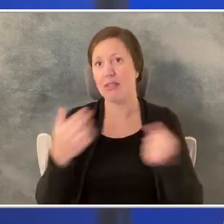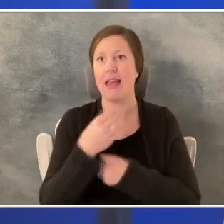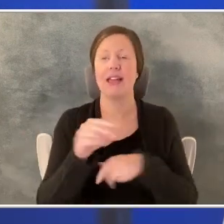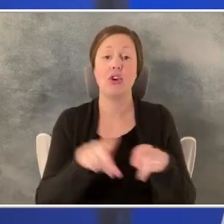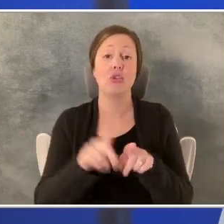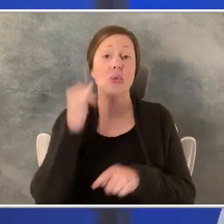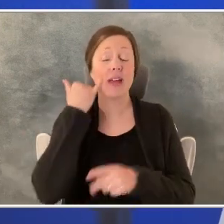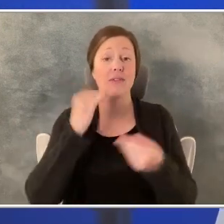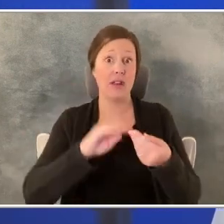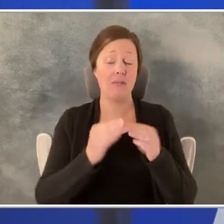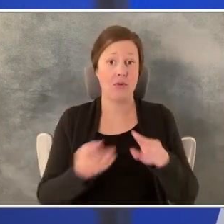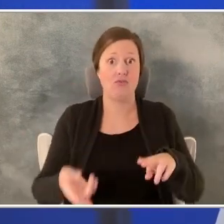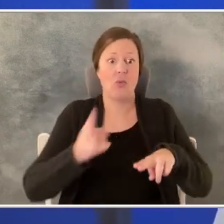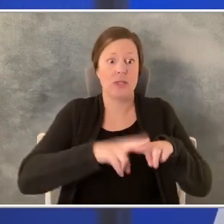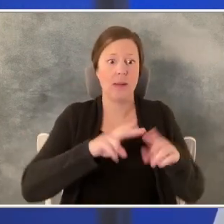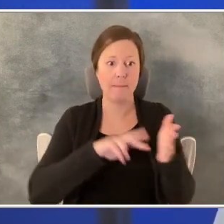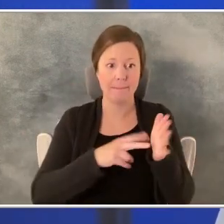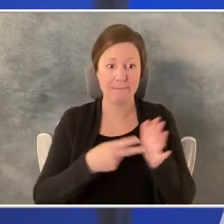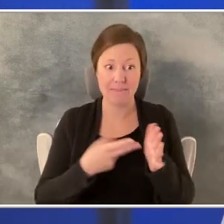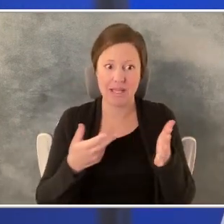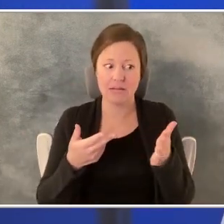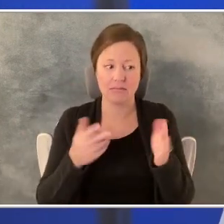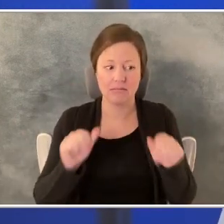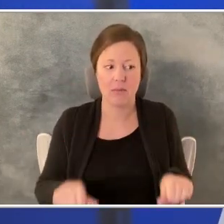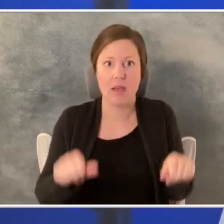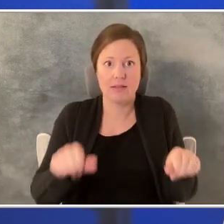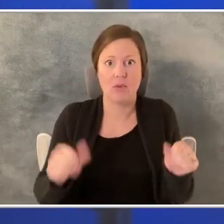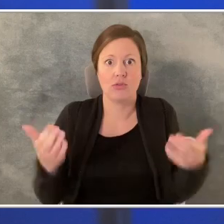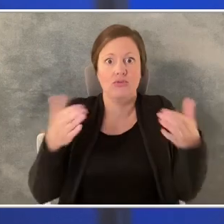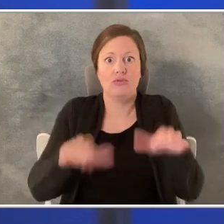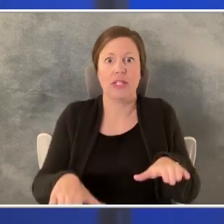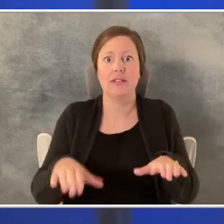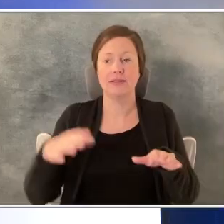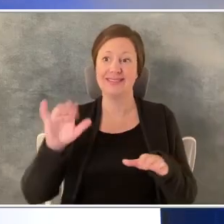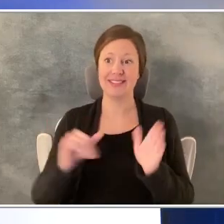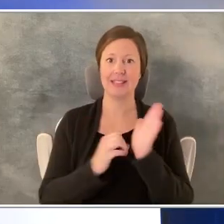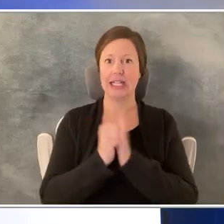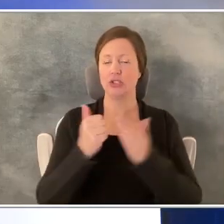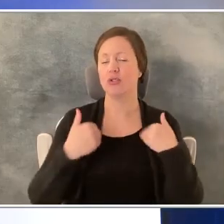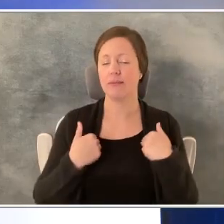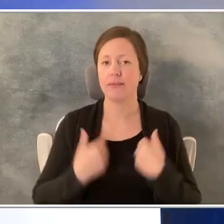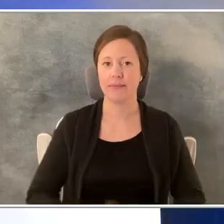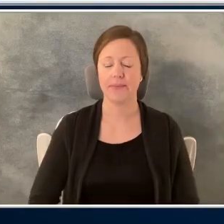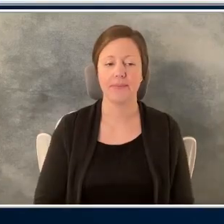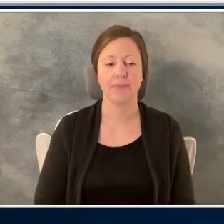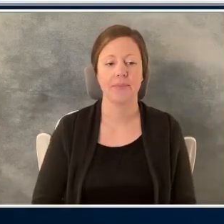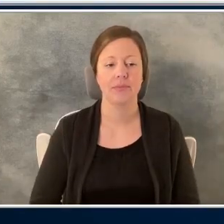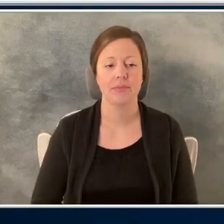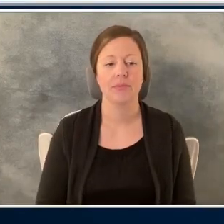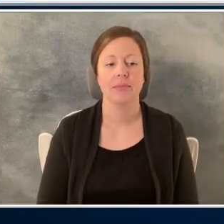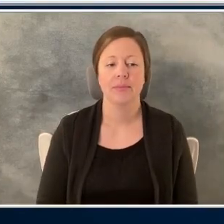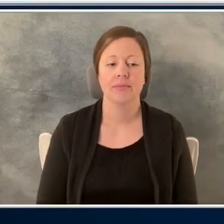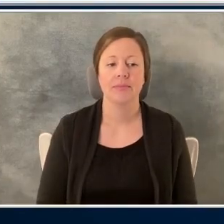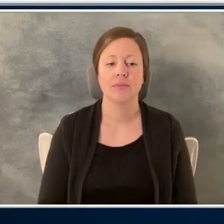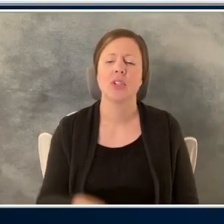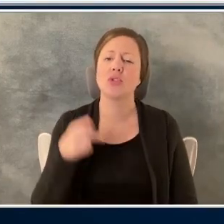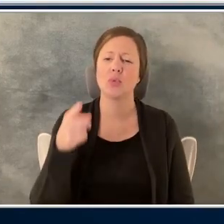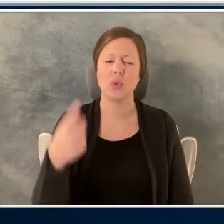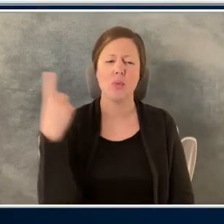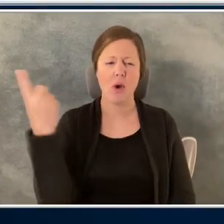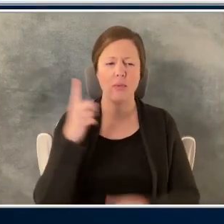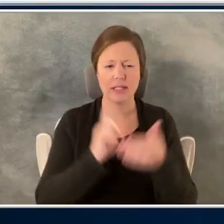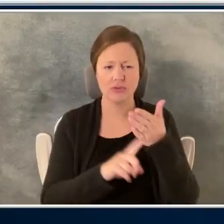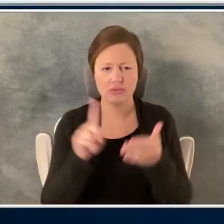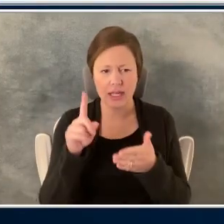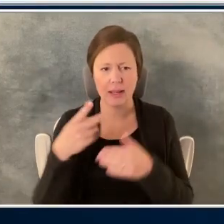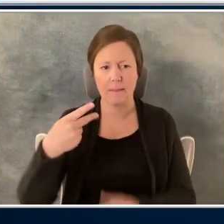rises, it reflects a greater risk that prostate cancer could be present. So, Chris, were you always checking your PSA? You said you had